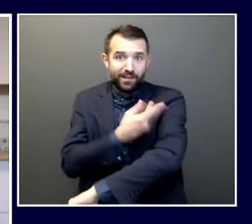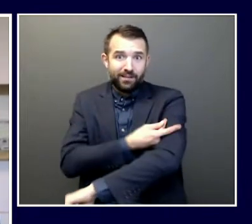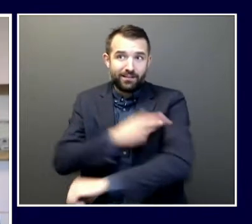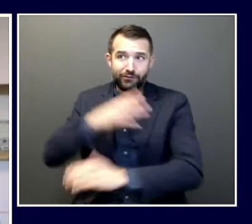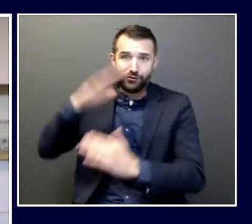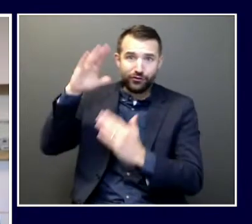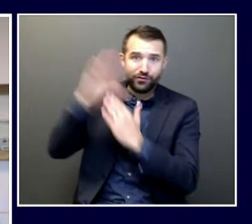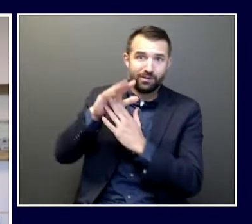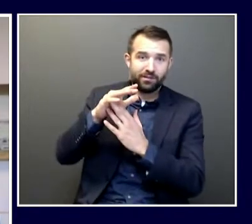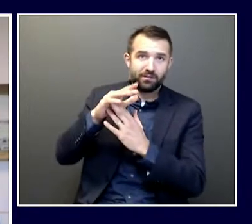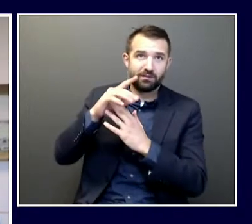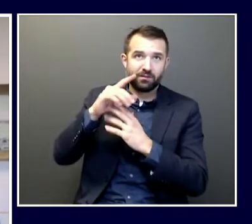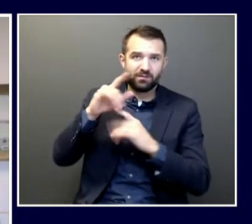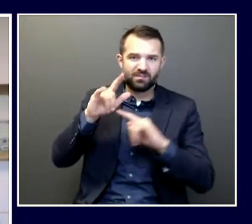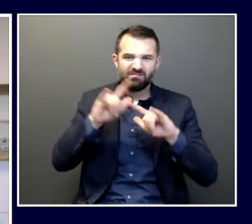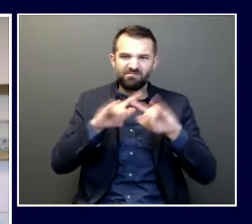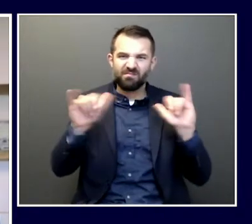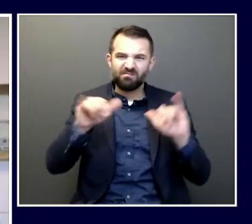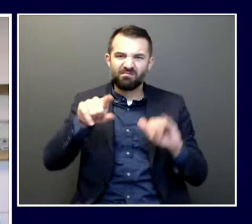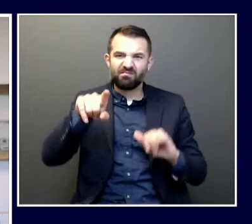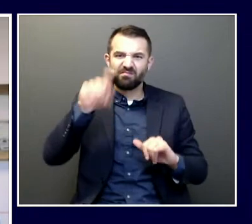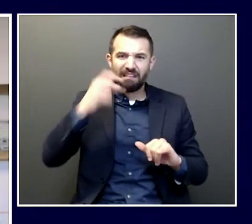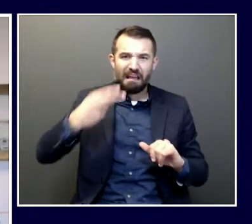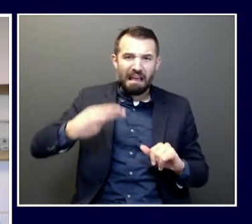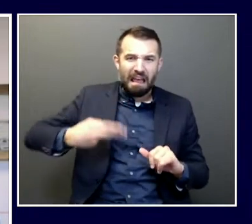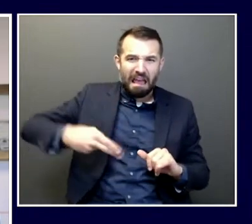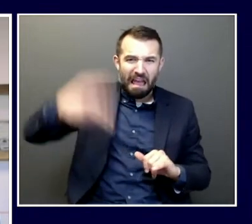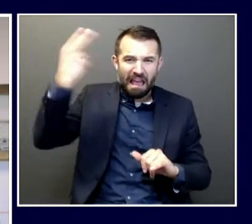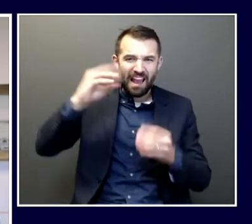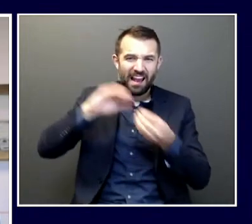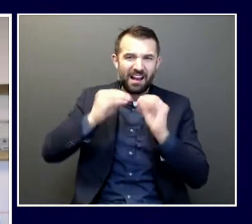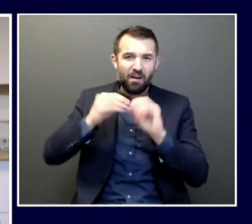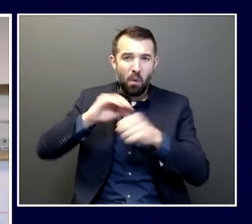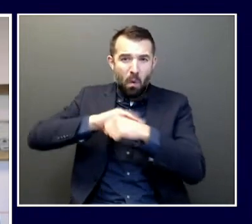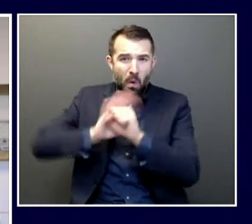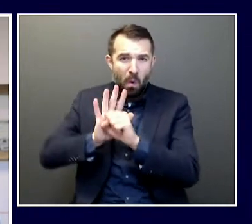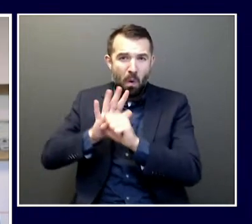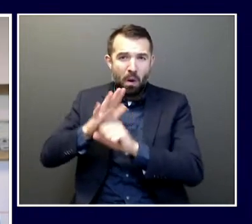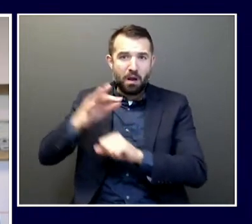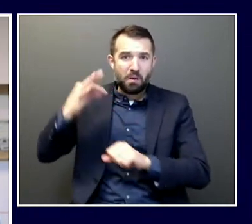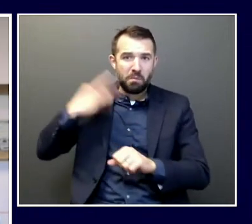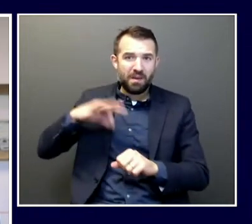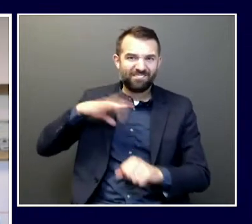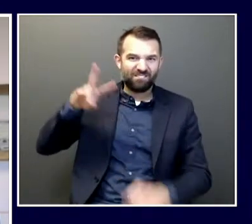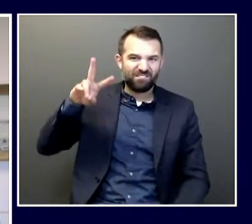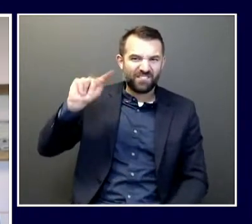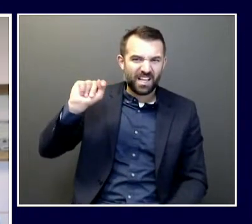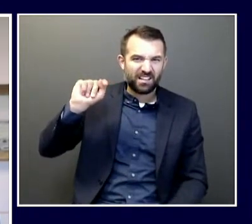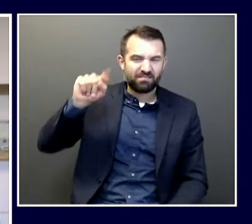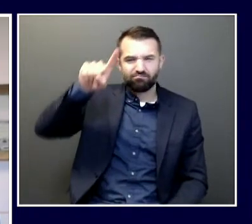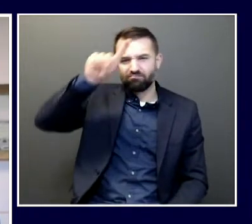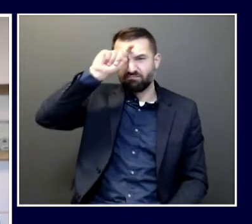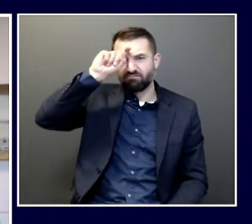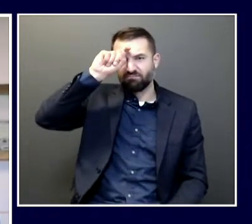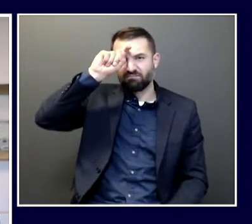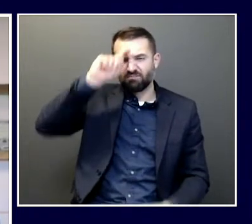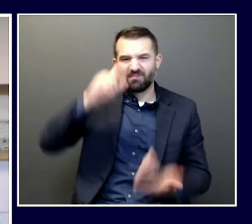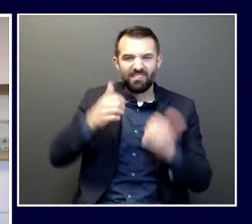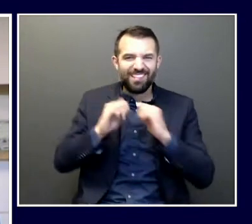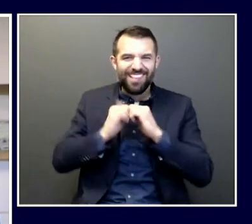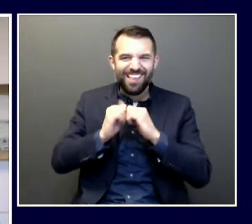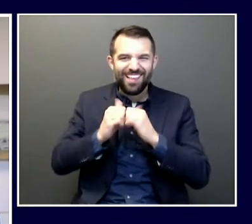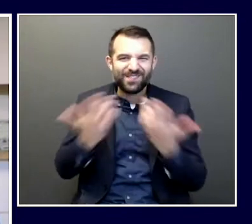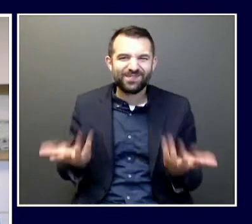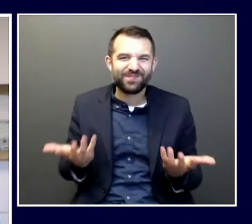January, perhaps even since the entire pandemic began? What I'd like to do today is talk about how we reconcile the